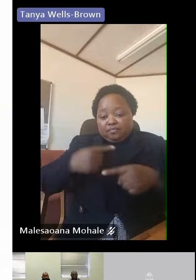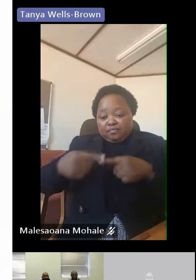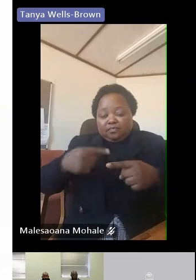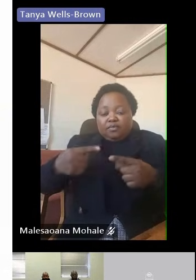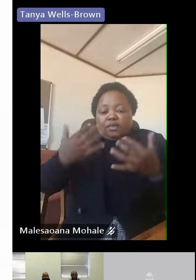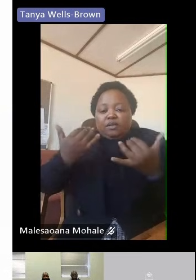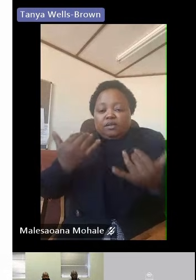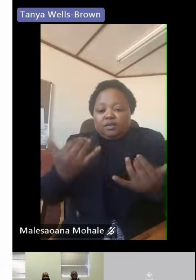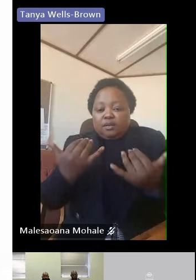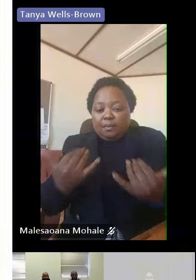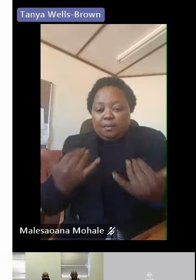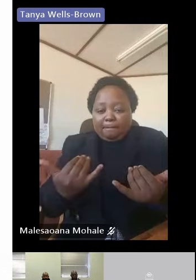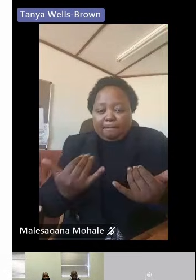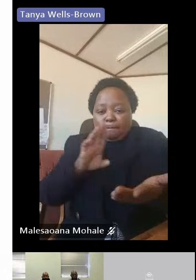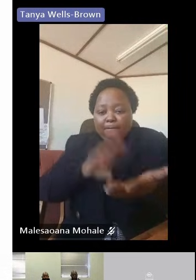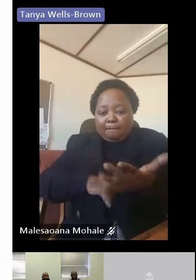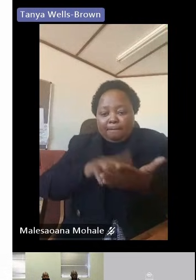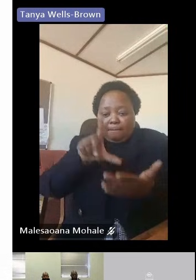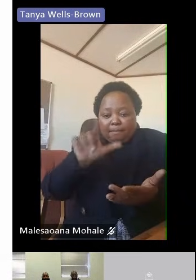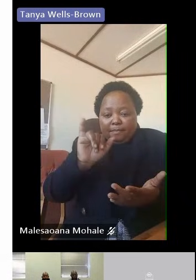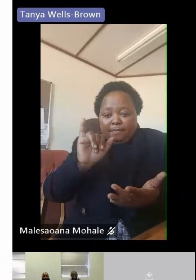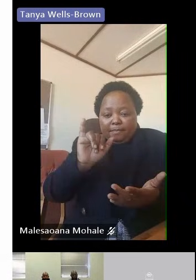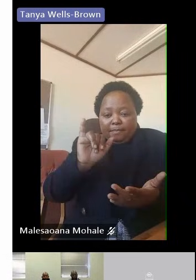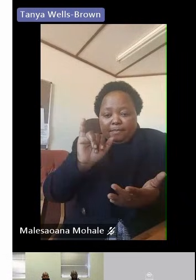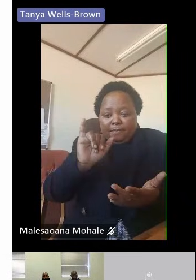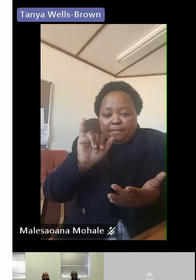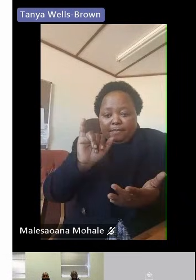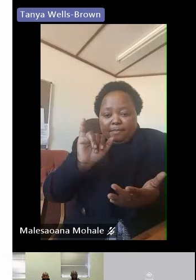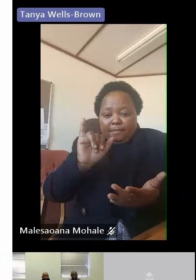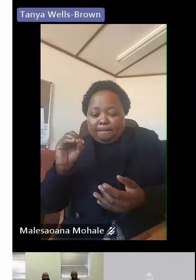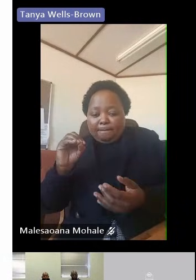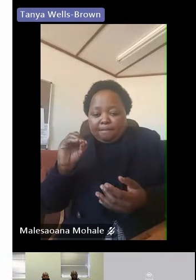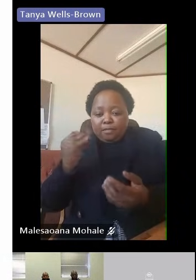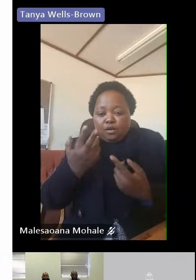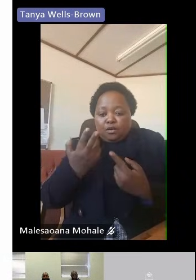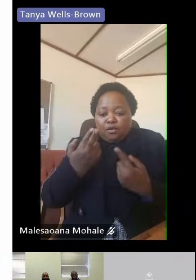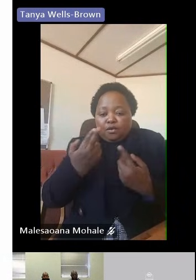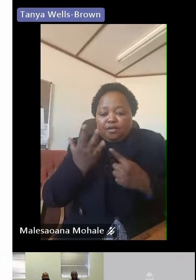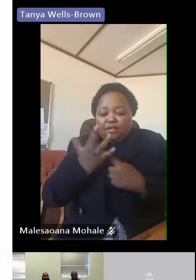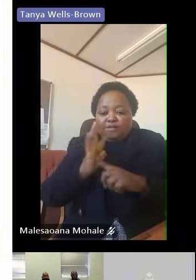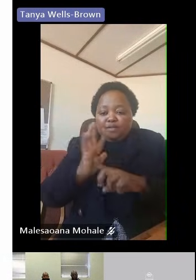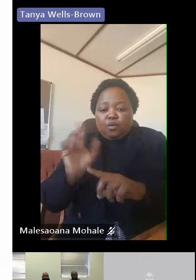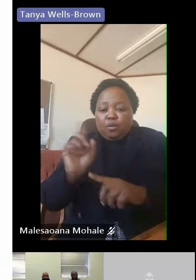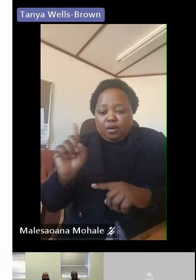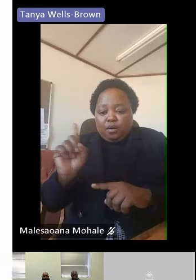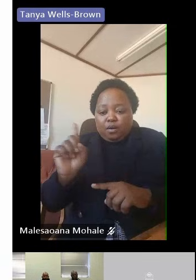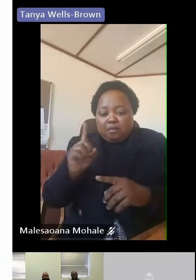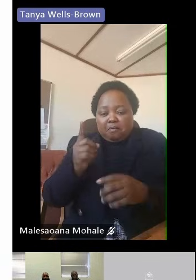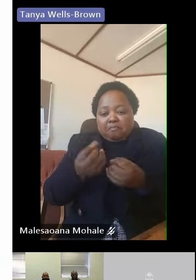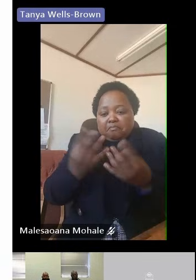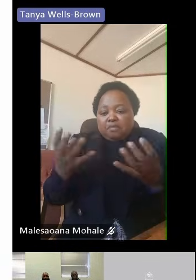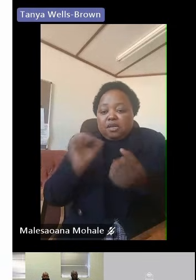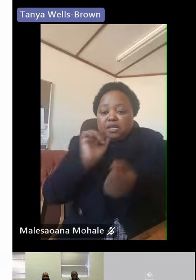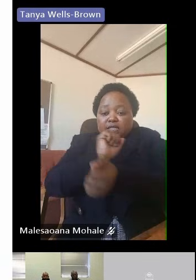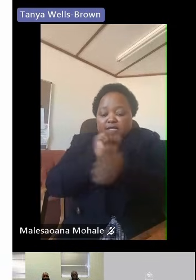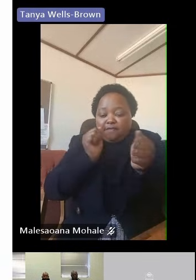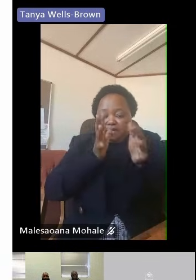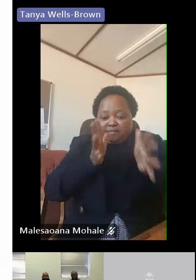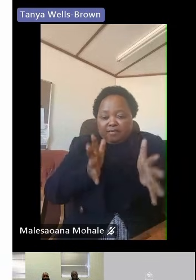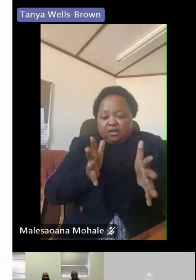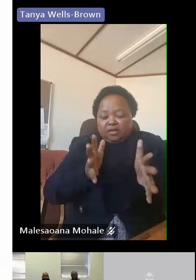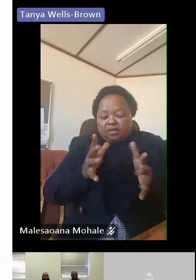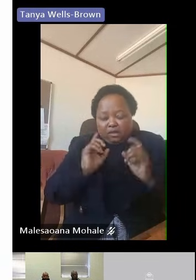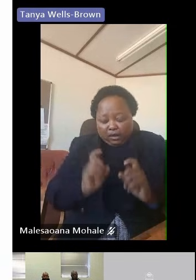Medimpo referred to more agency in survivors, and this is exactly what happens. Survivors